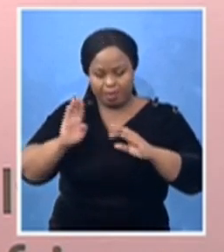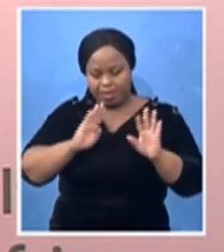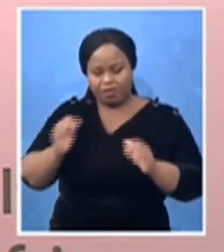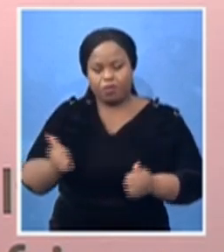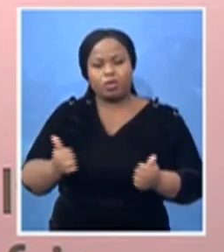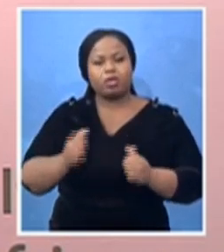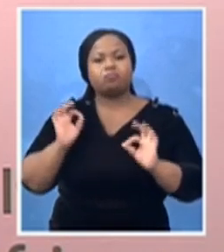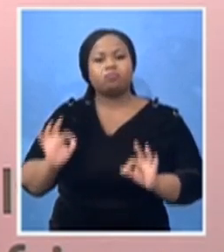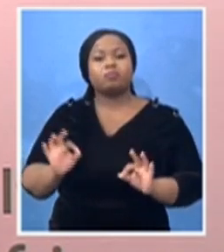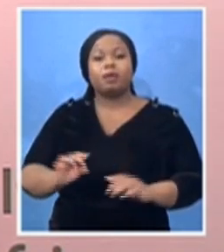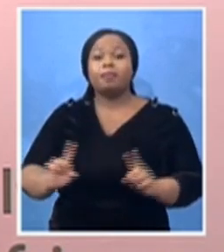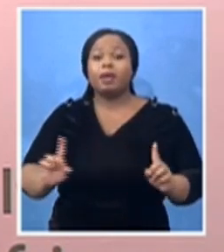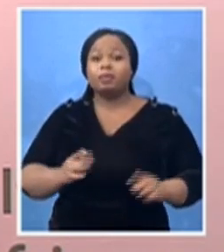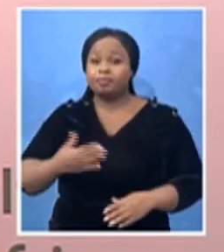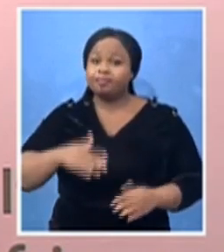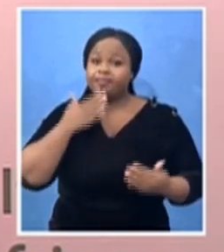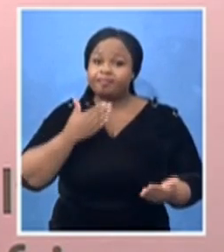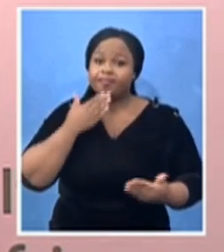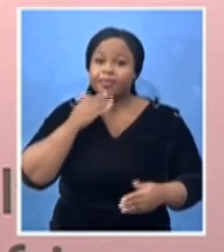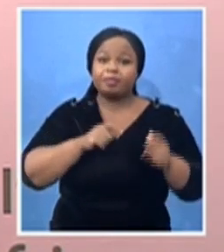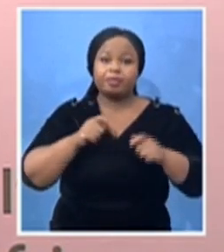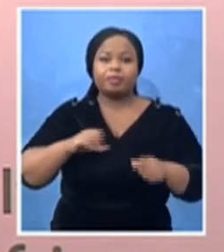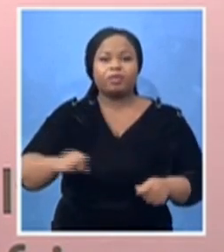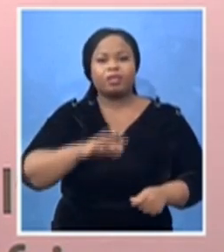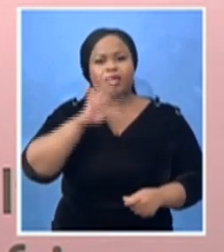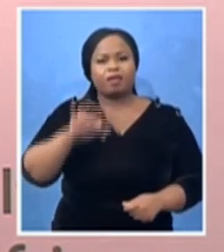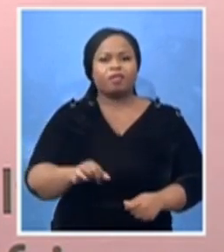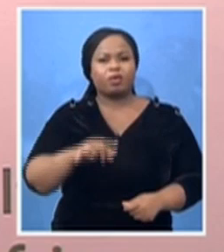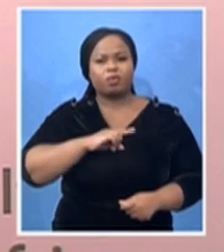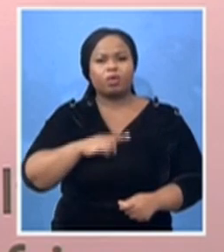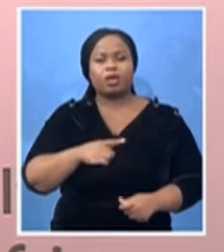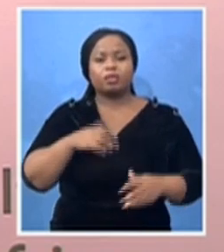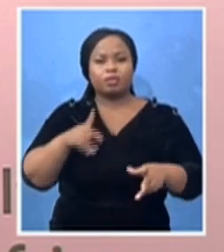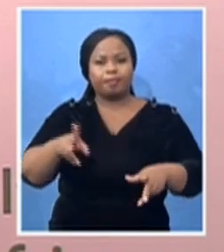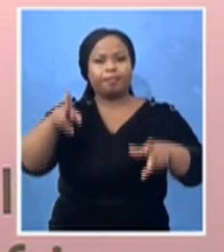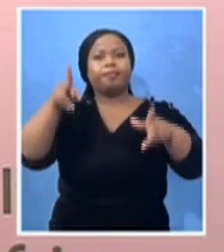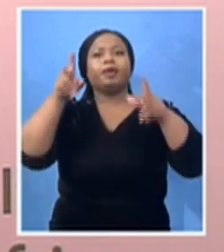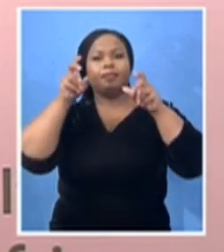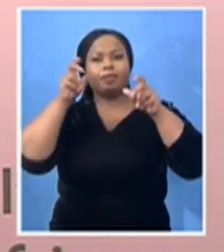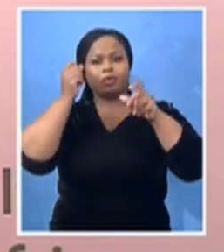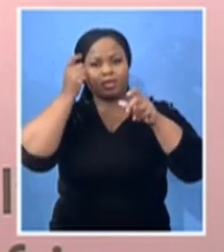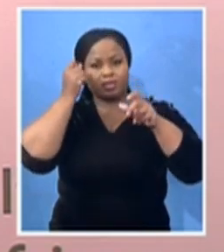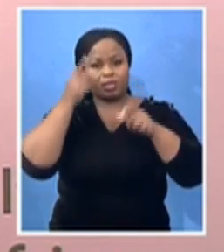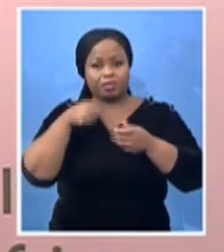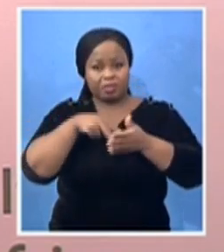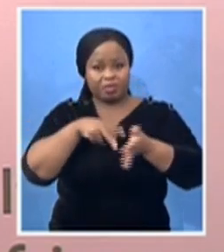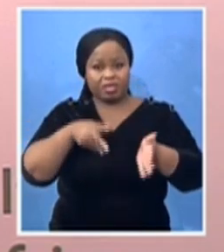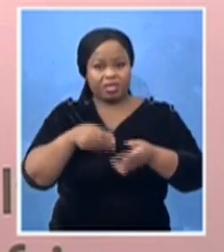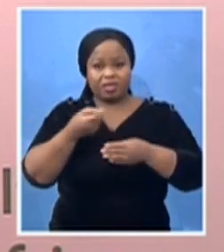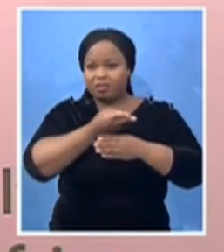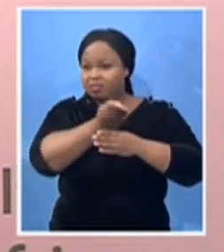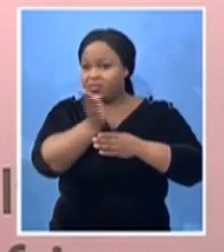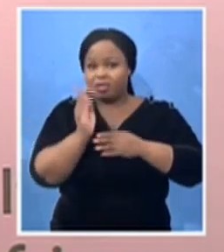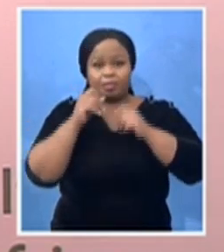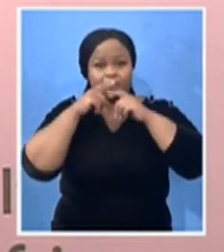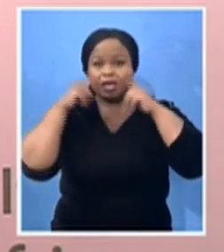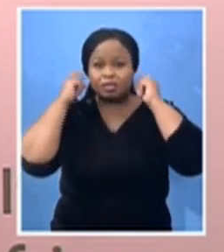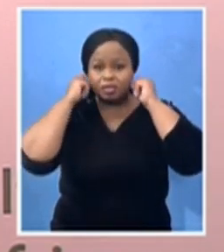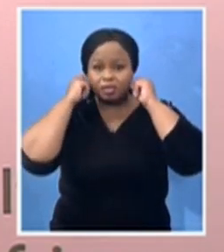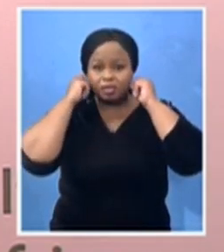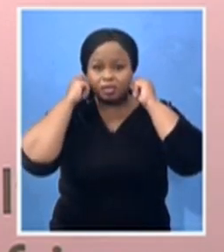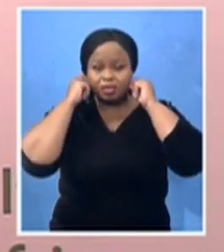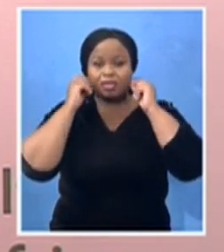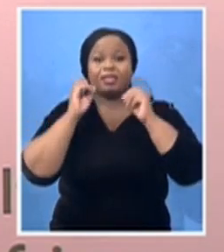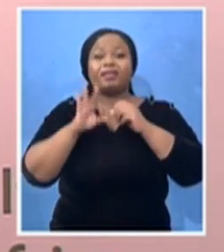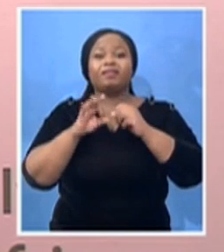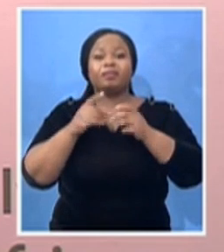which they were able to take up the message. If I stand here and look at how many of you are wearing masks, if I look back, if we were to